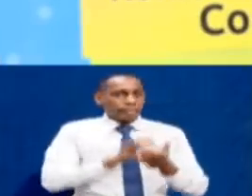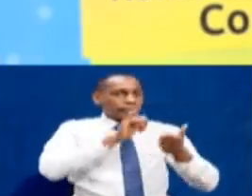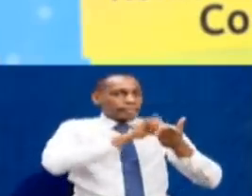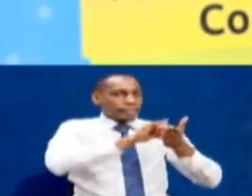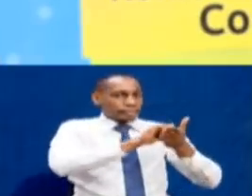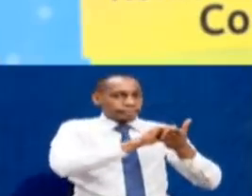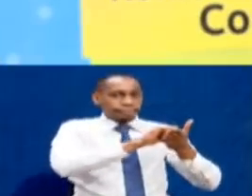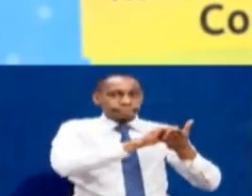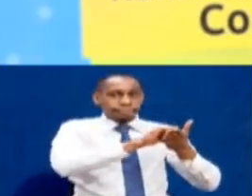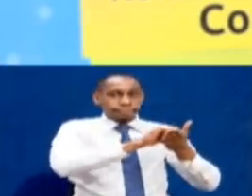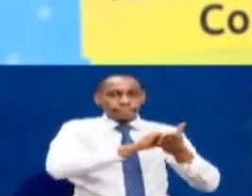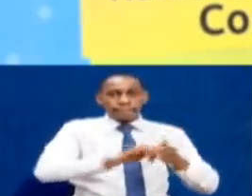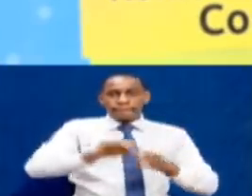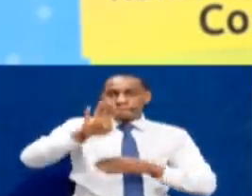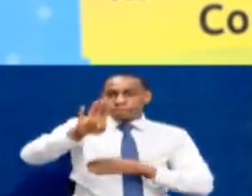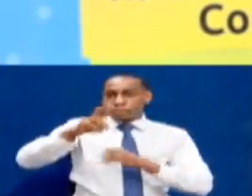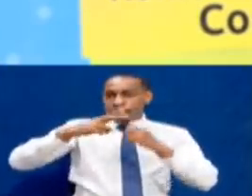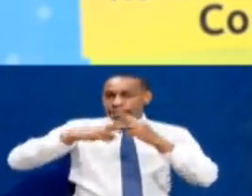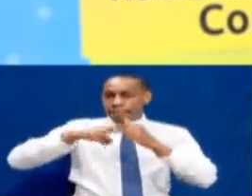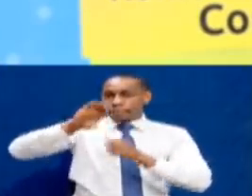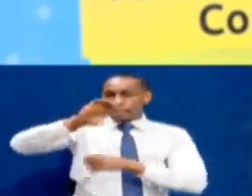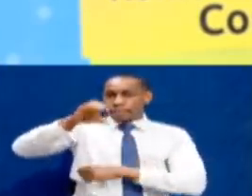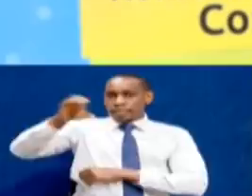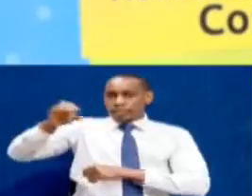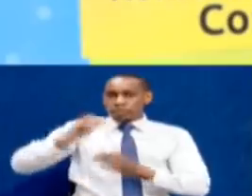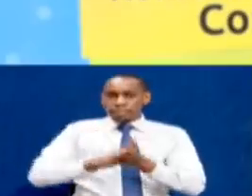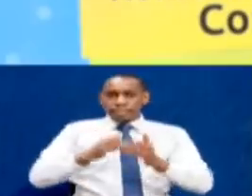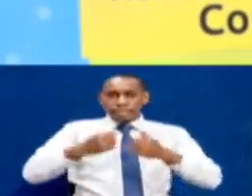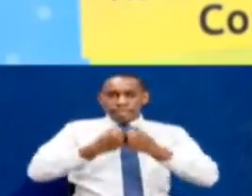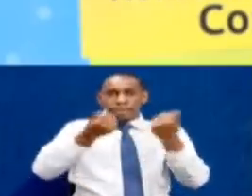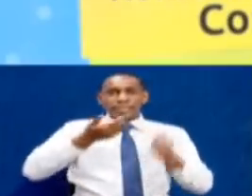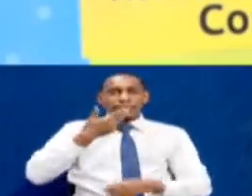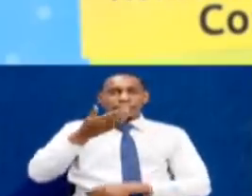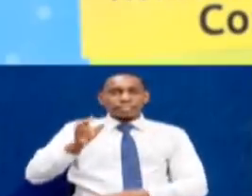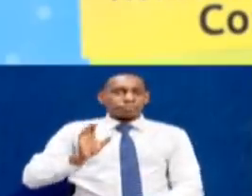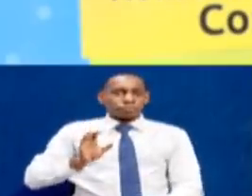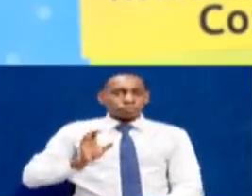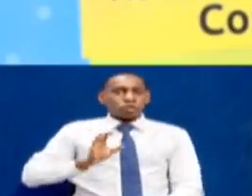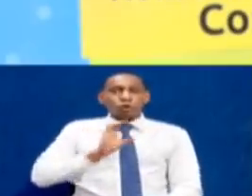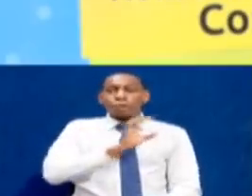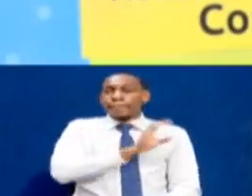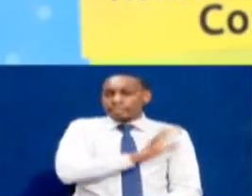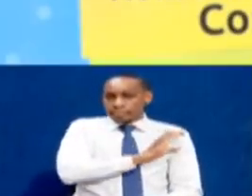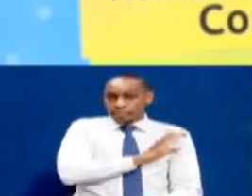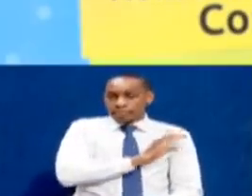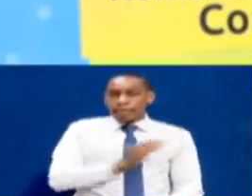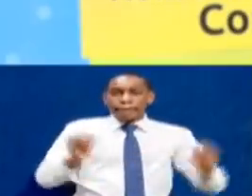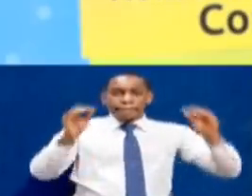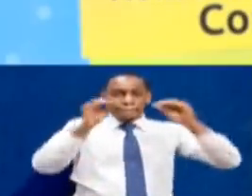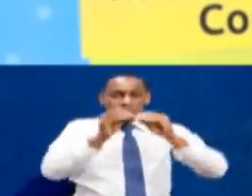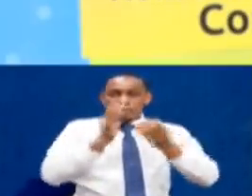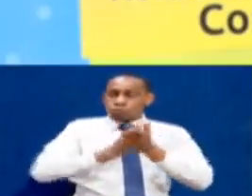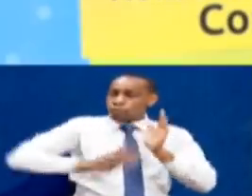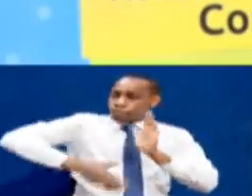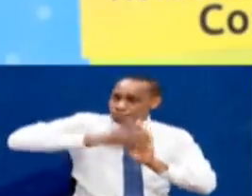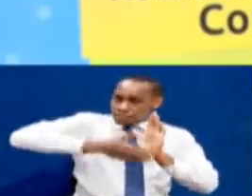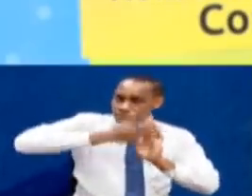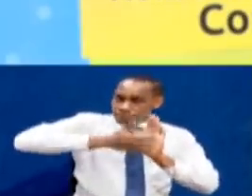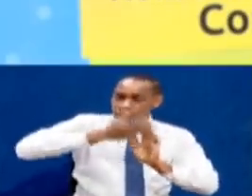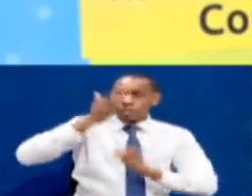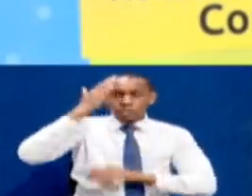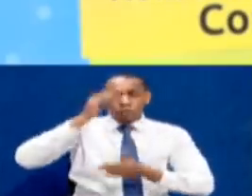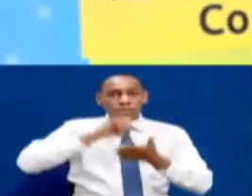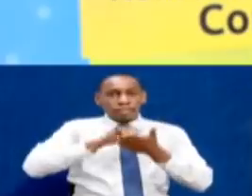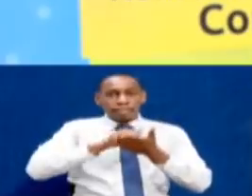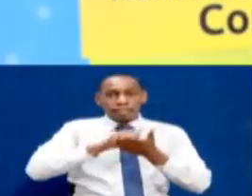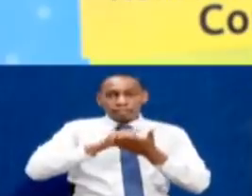that the 47 county emergency response committees are to meet very urgently. As you